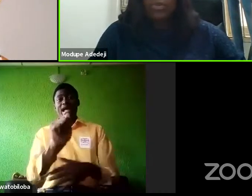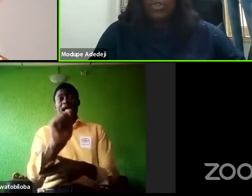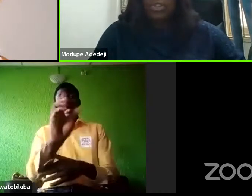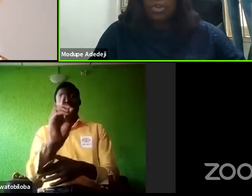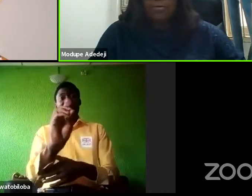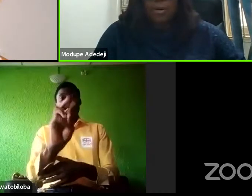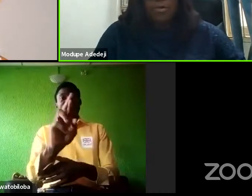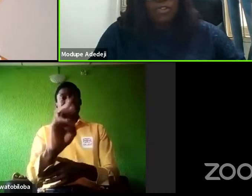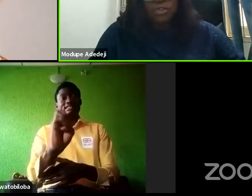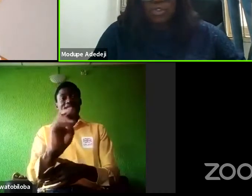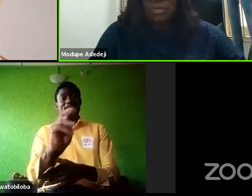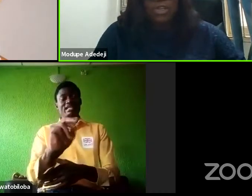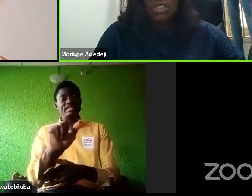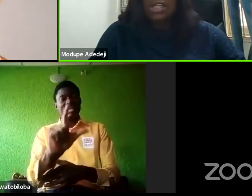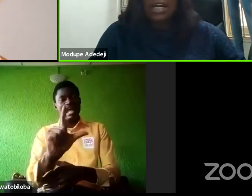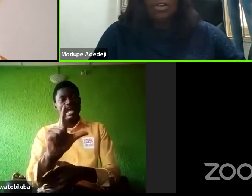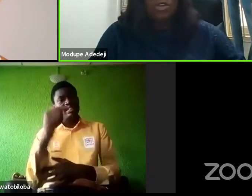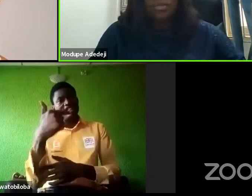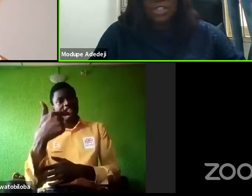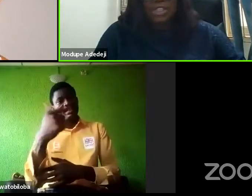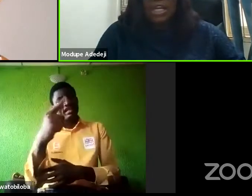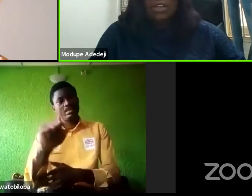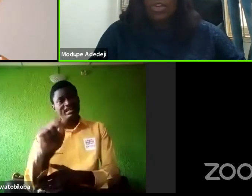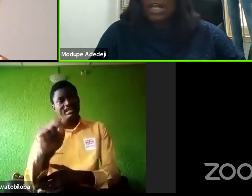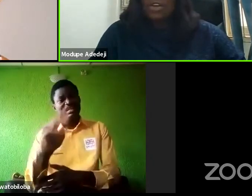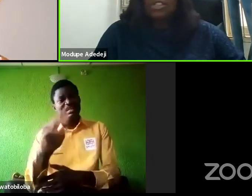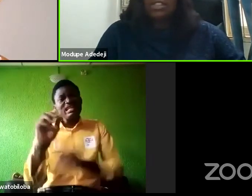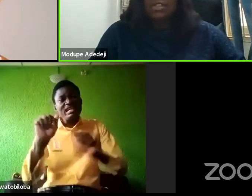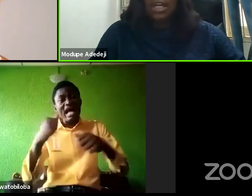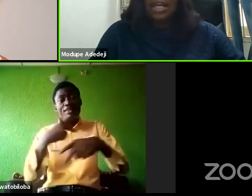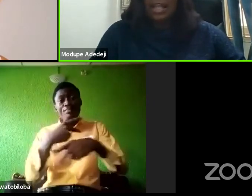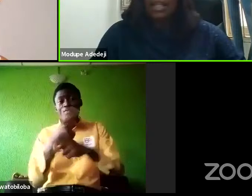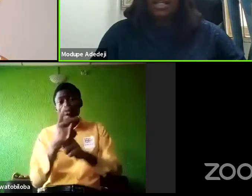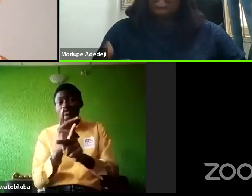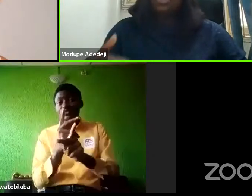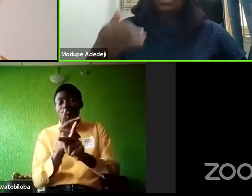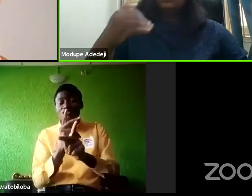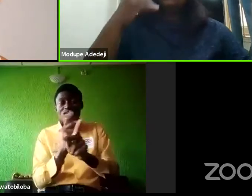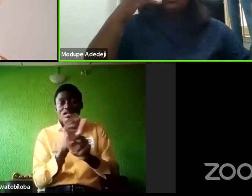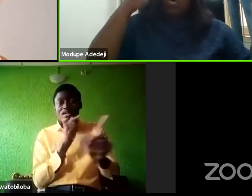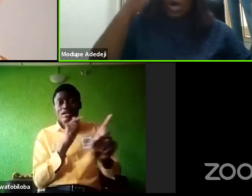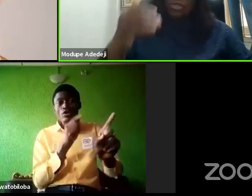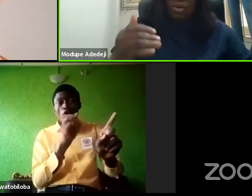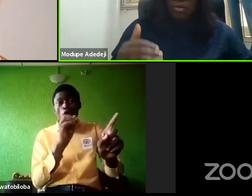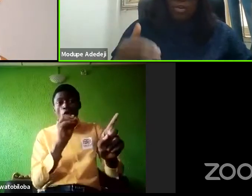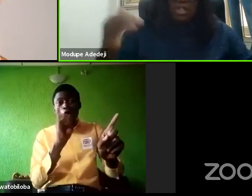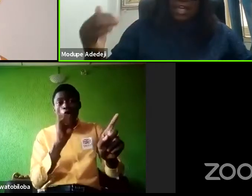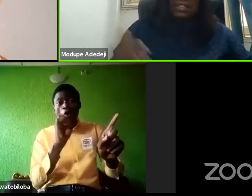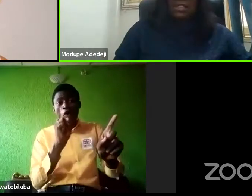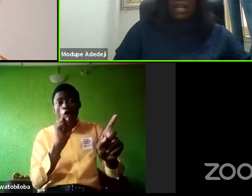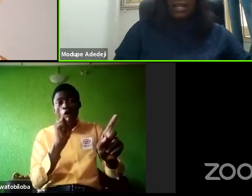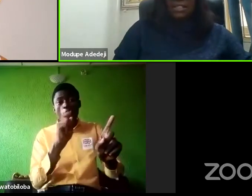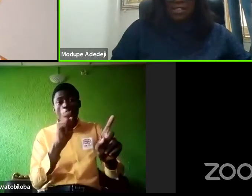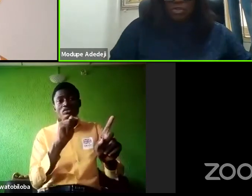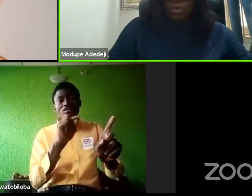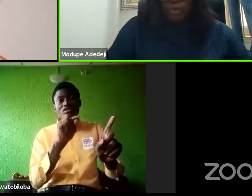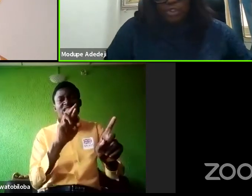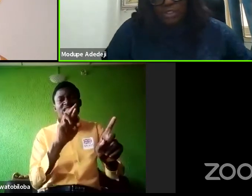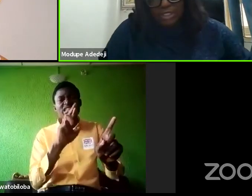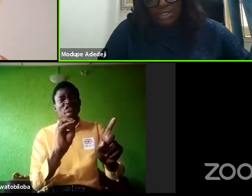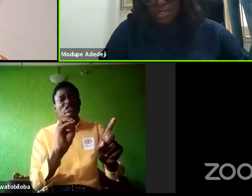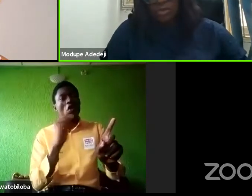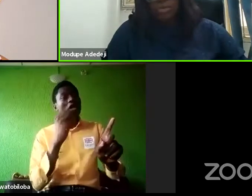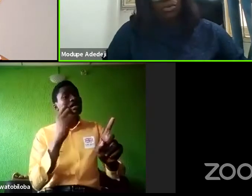also produces some form of estrogen, but it cannot be, you cannot, it's not a quantum that the eggs